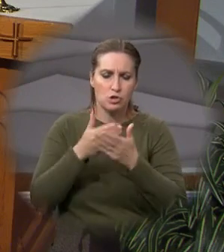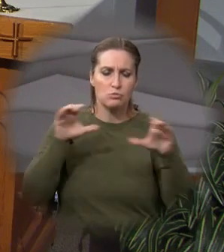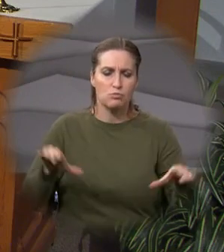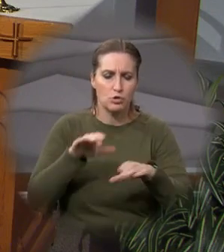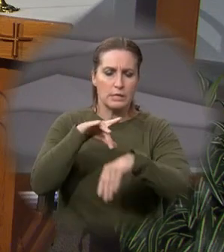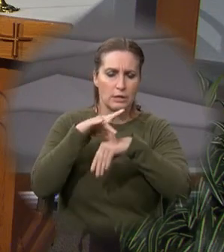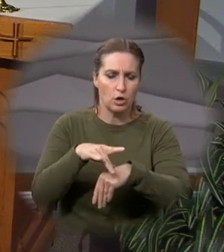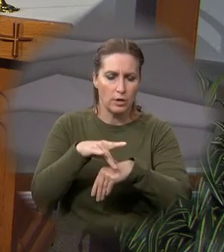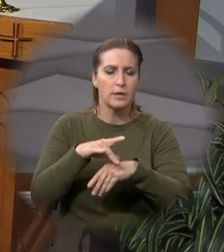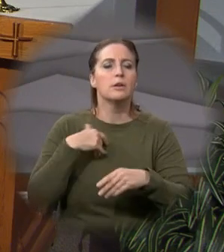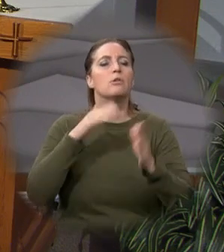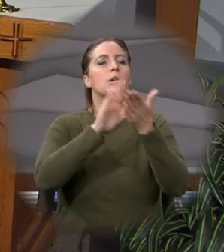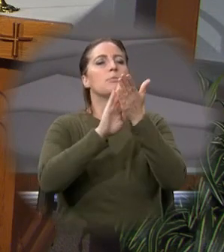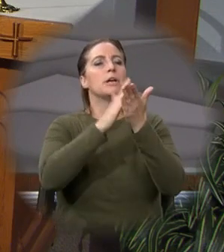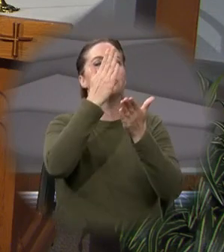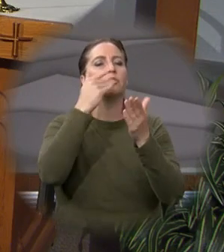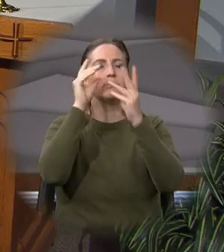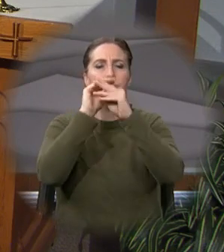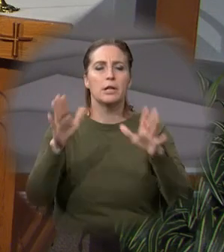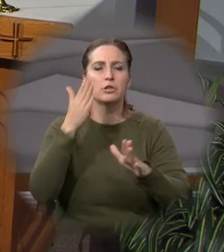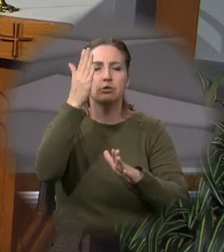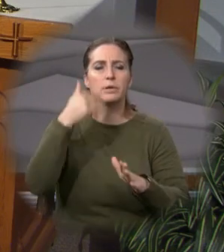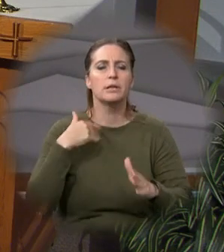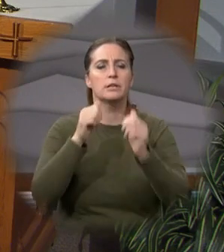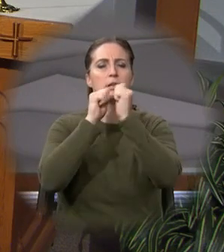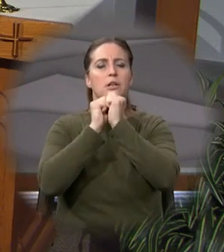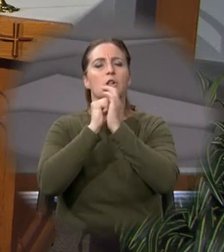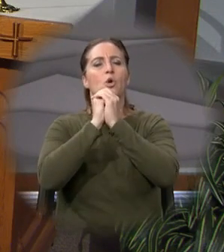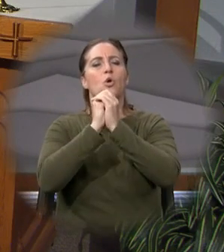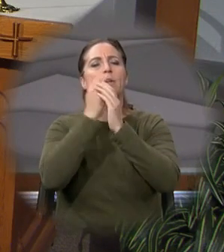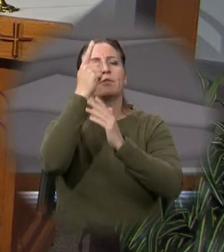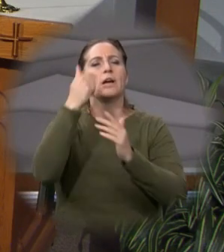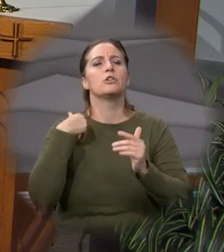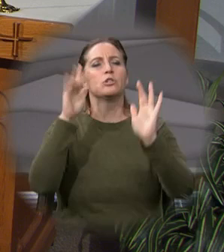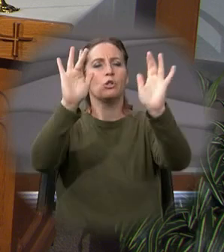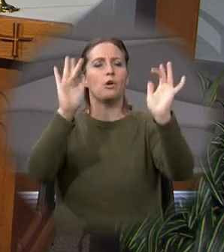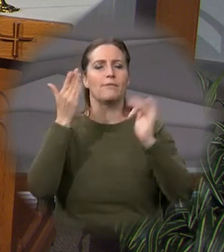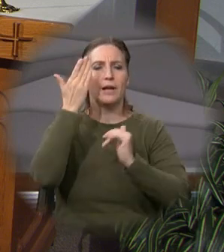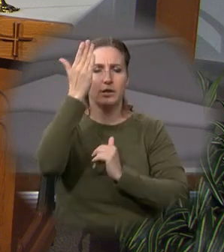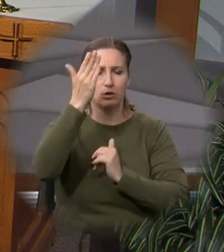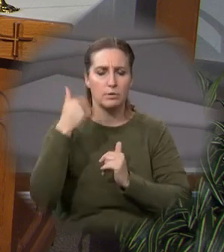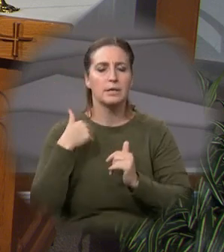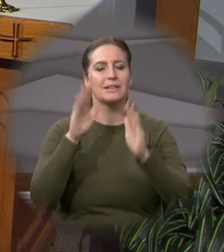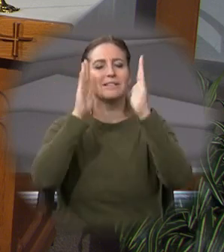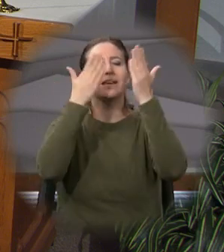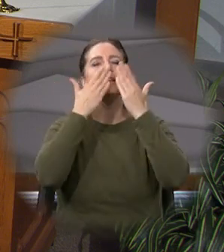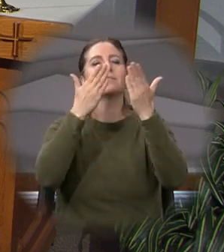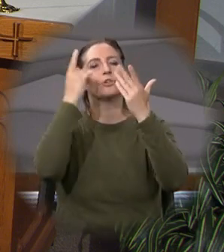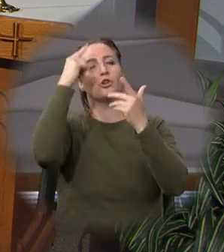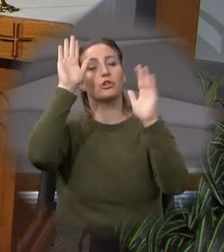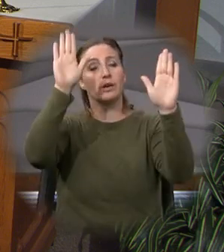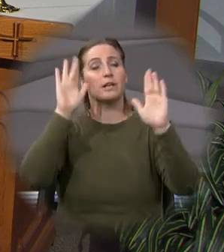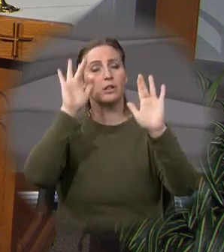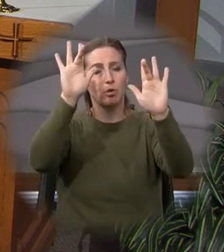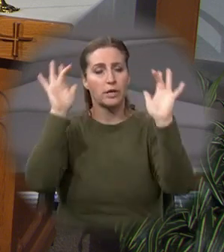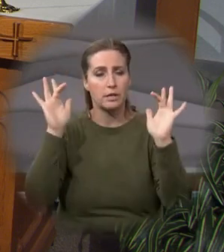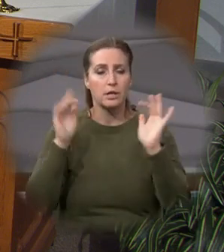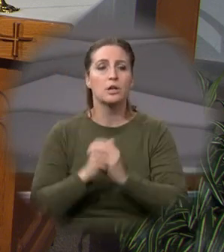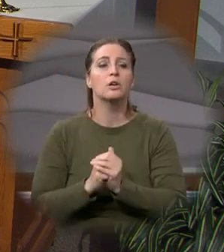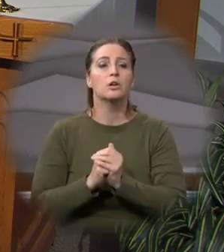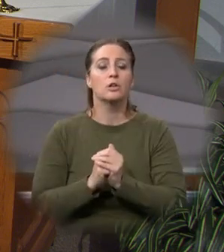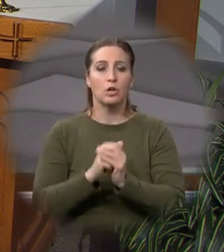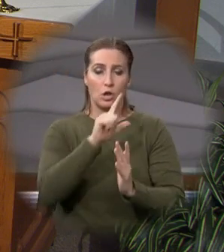And on earth, peace to people of goodwill. We praise you, we bless you, we adore you, we glorify you. We give you thanks for your great